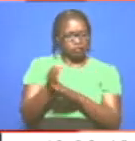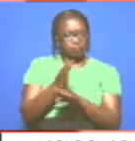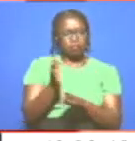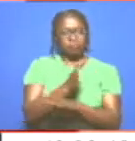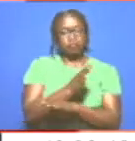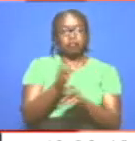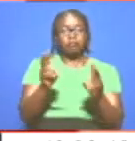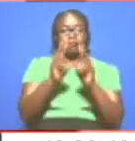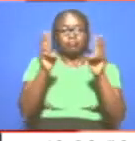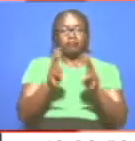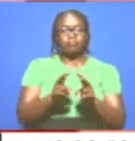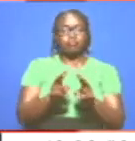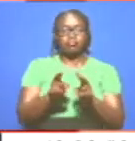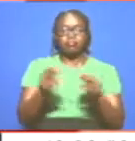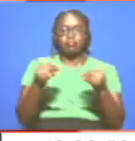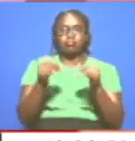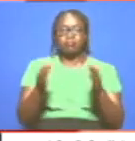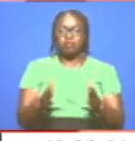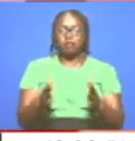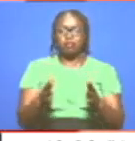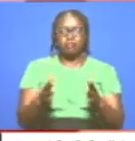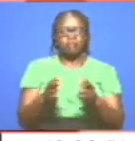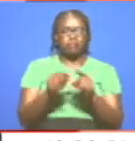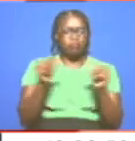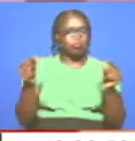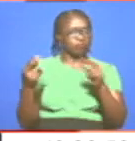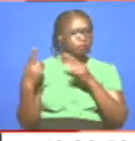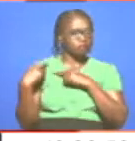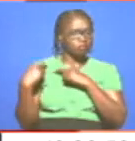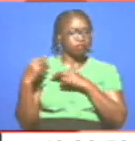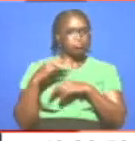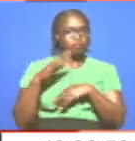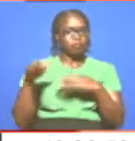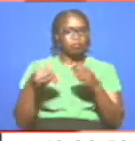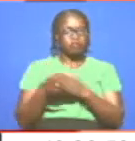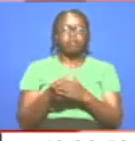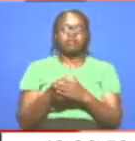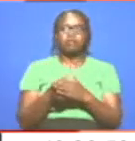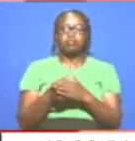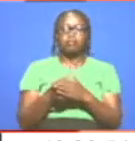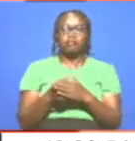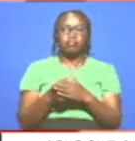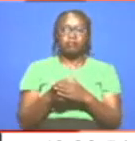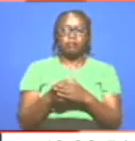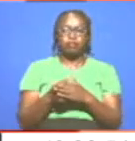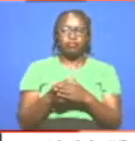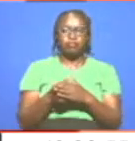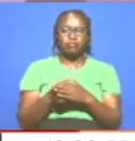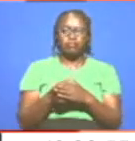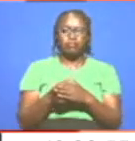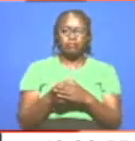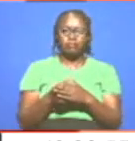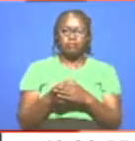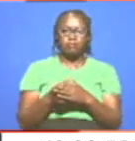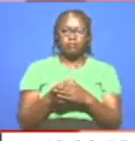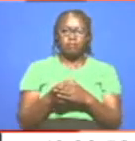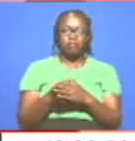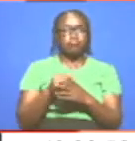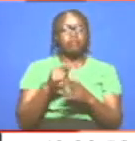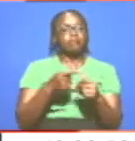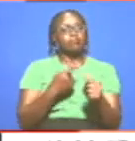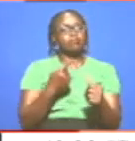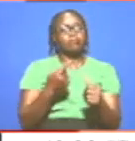a huge role for all of us to play, yeah? For us to push the game back to where it was. And the first role would